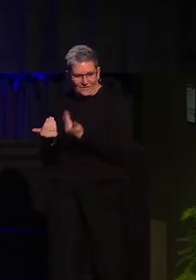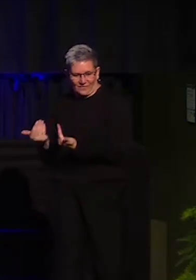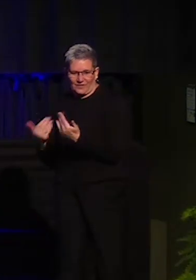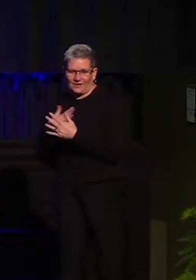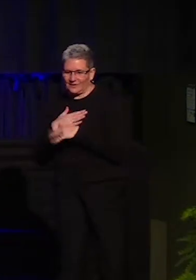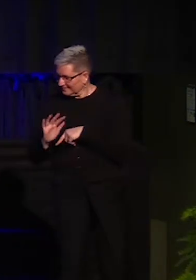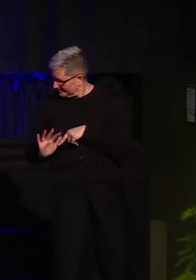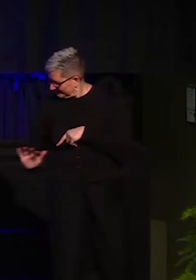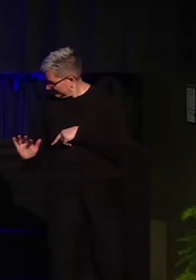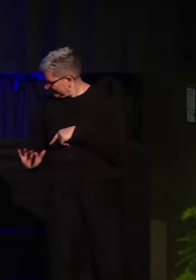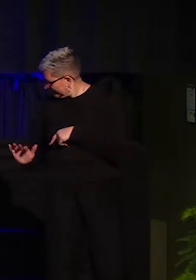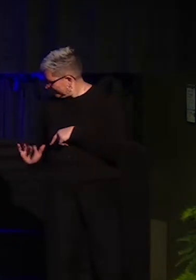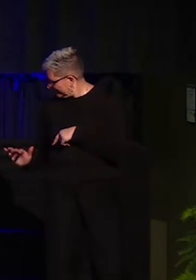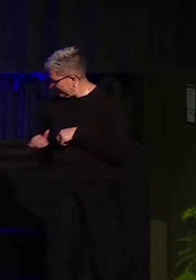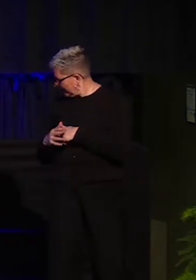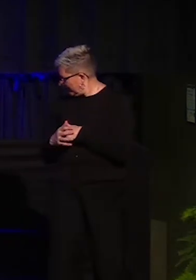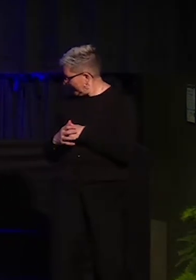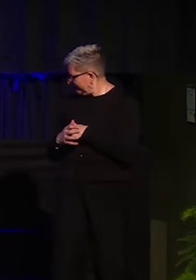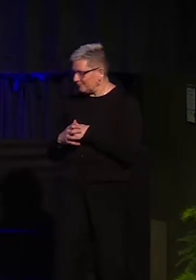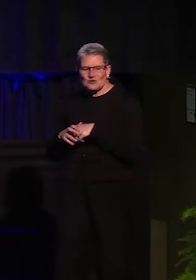I tell you what, they're not going to...